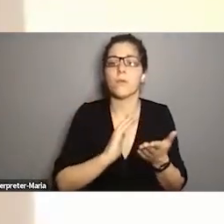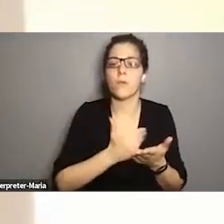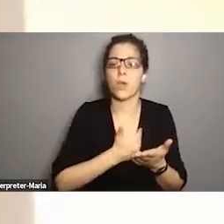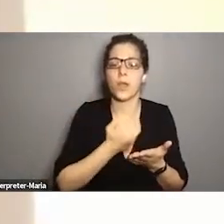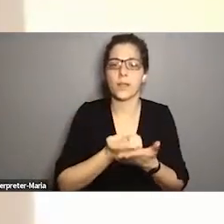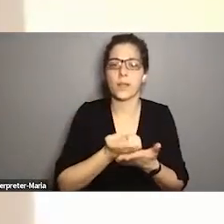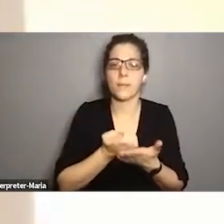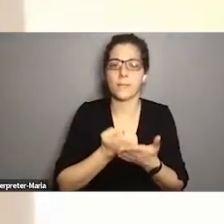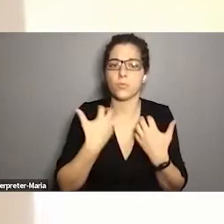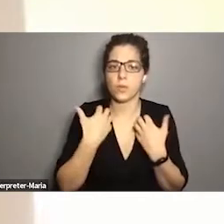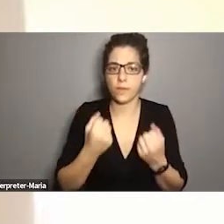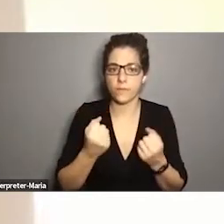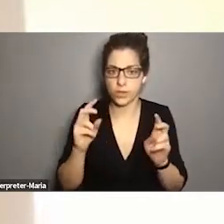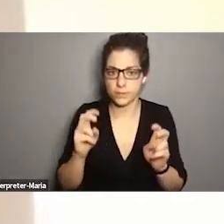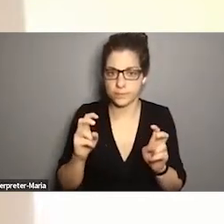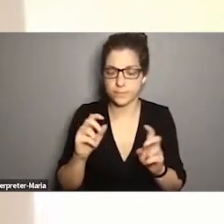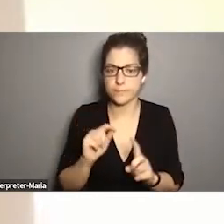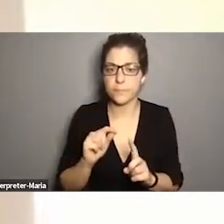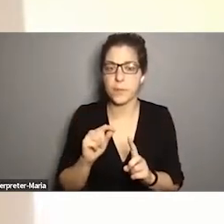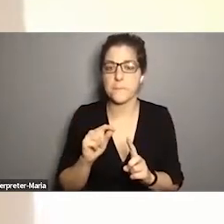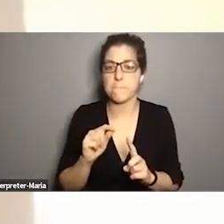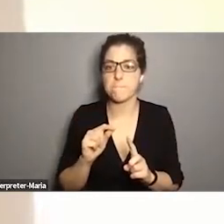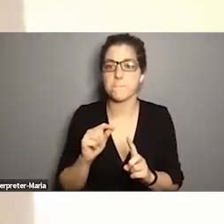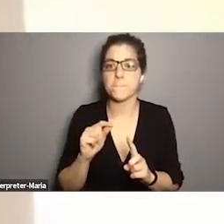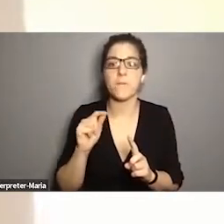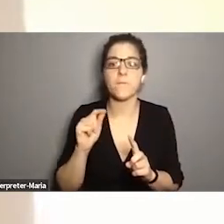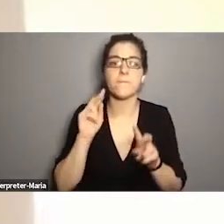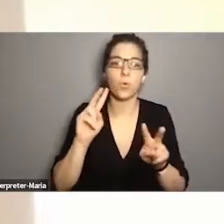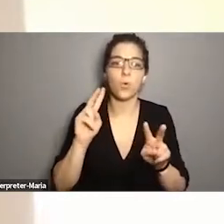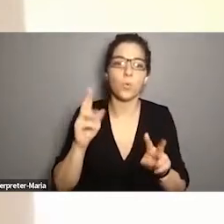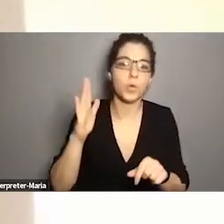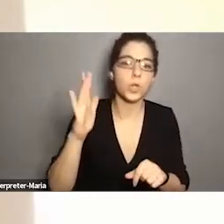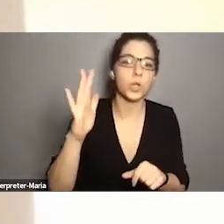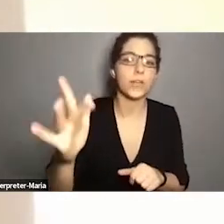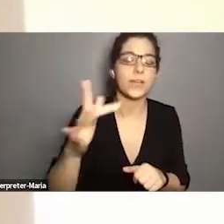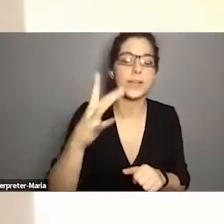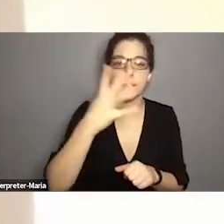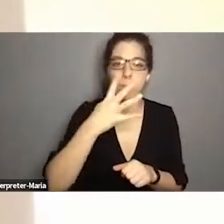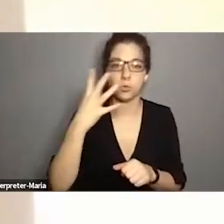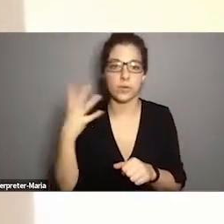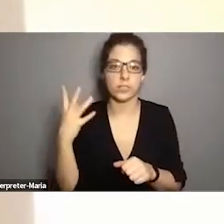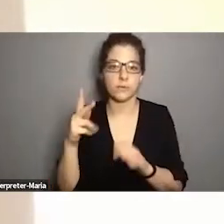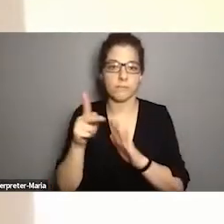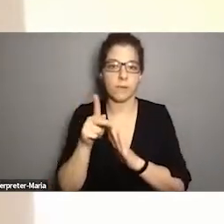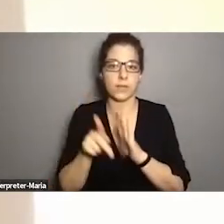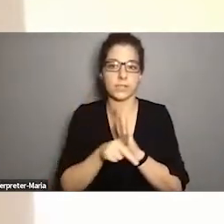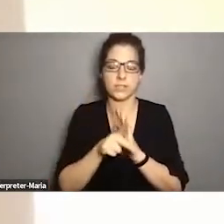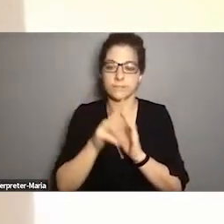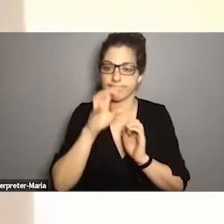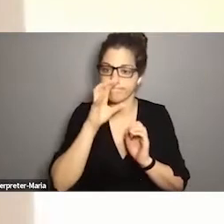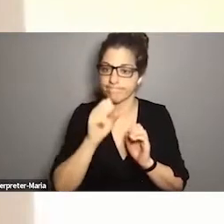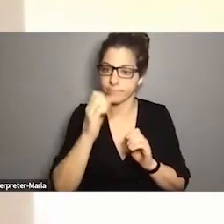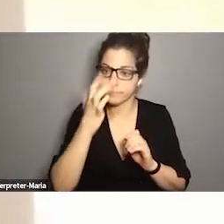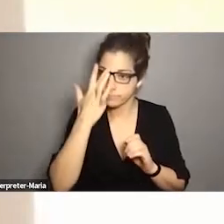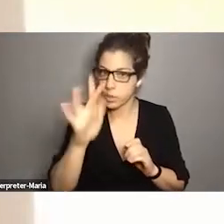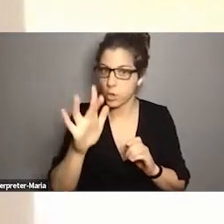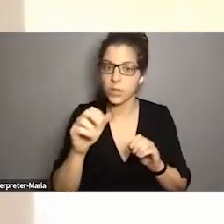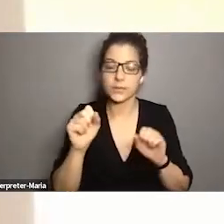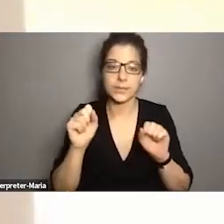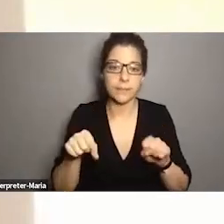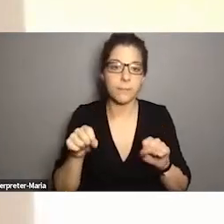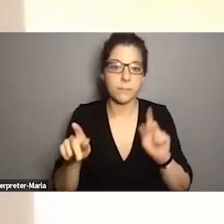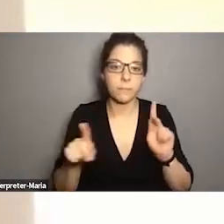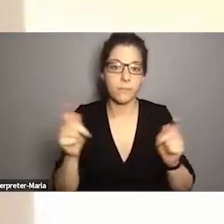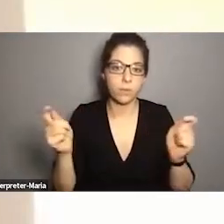economic recovery is forward-looking immigration policies to attract smart, capable people.